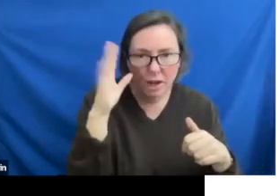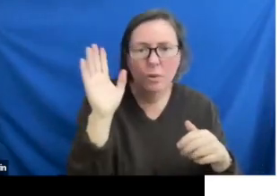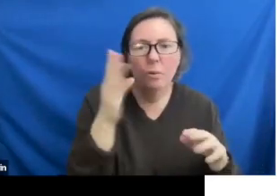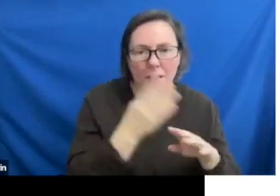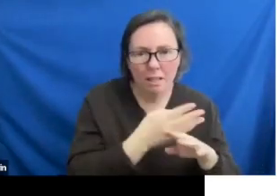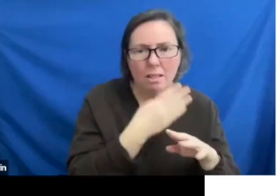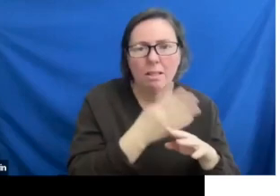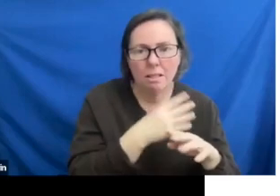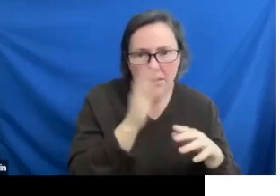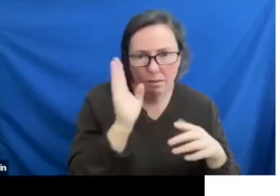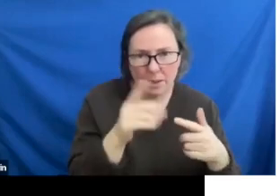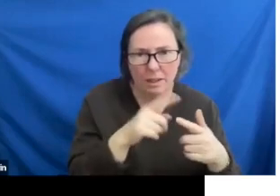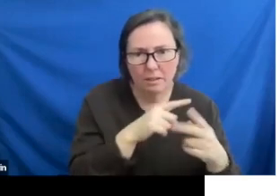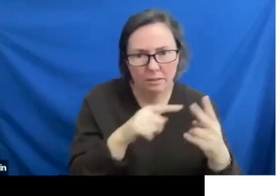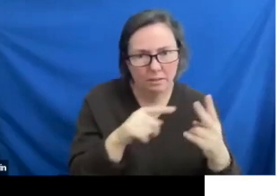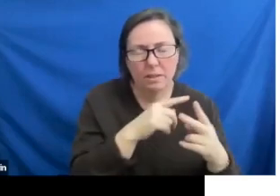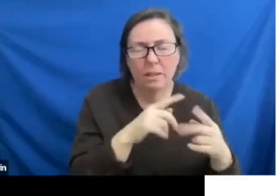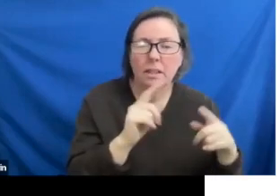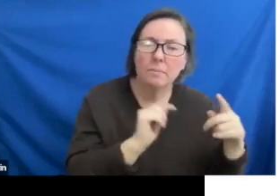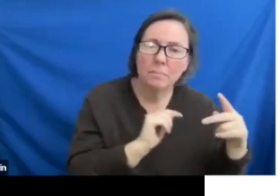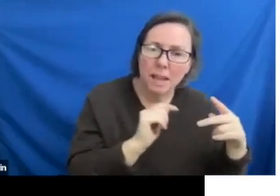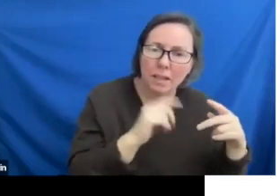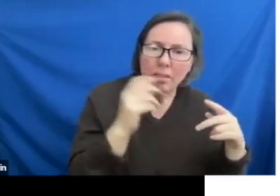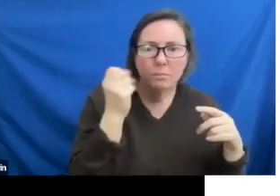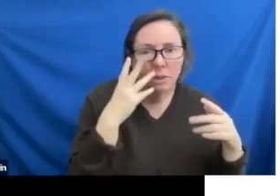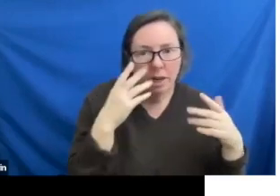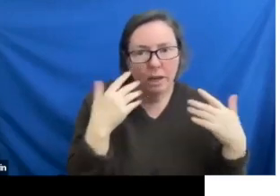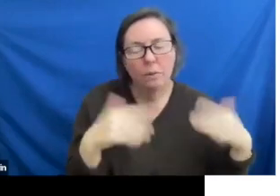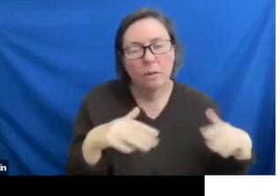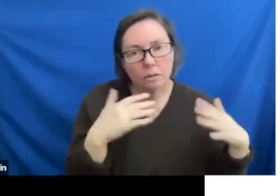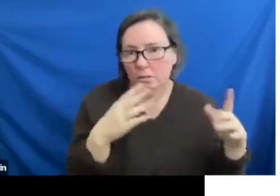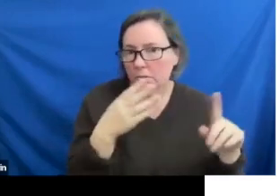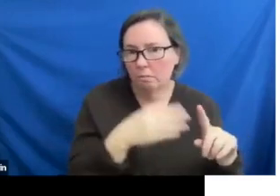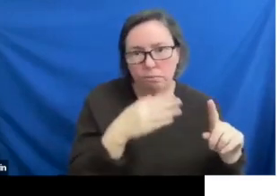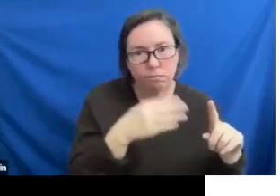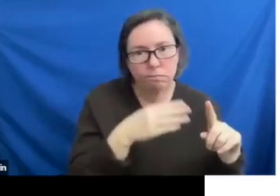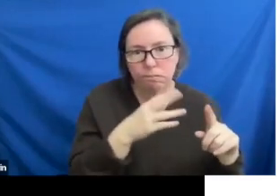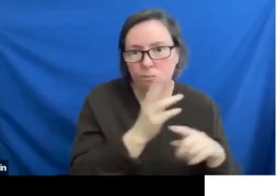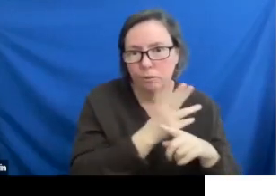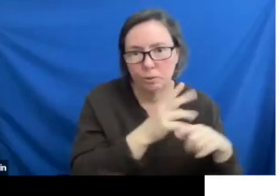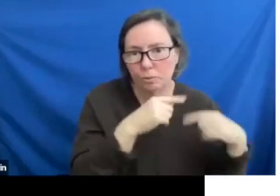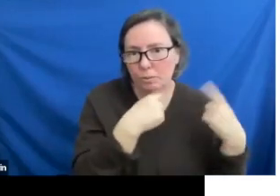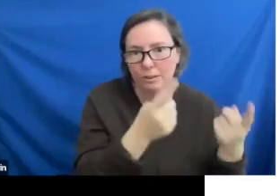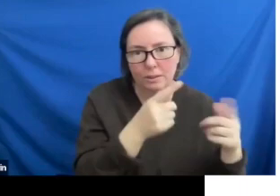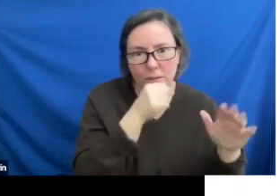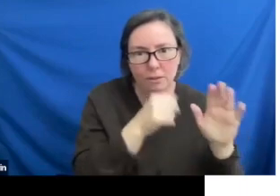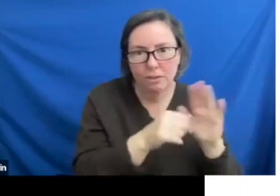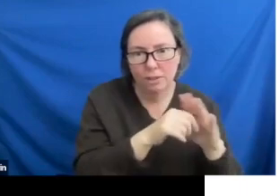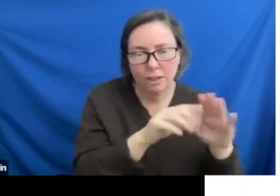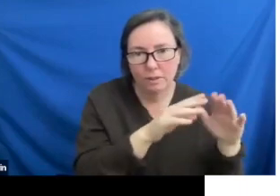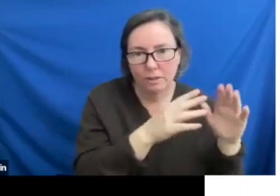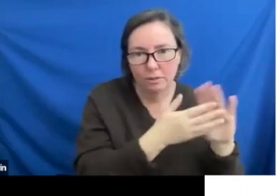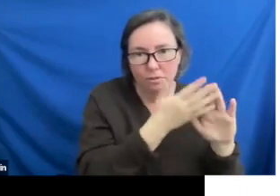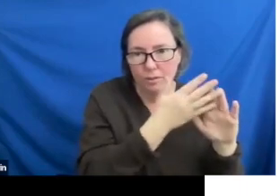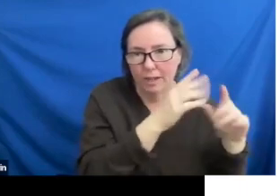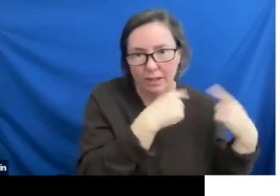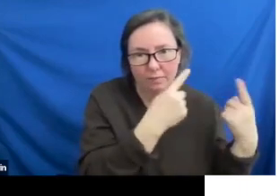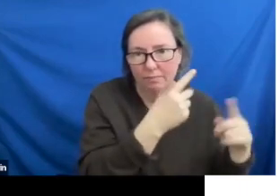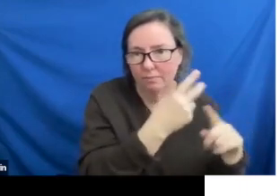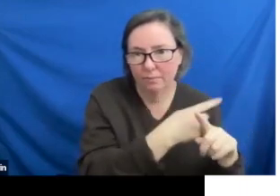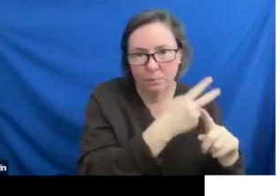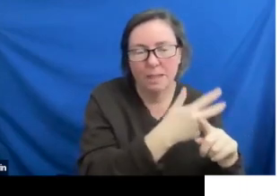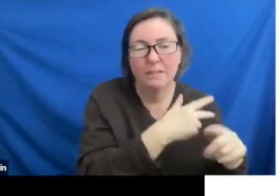imagine, those bathrooms and showers have got quite a bit of use in the last few months. We're replacing